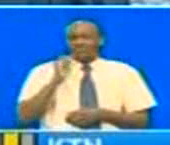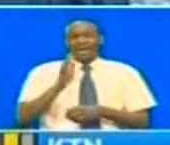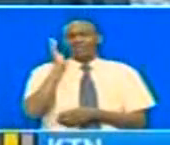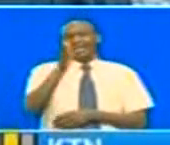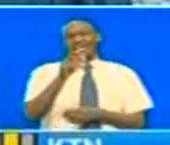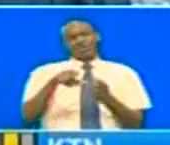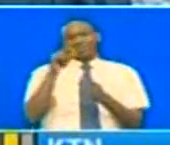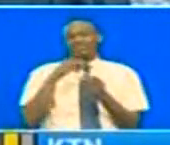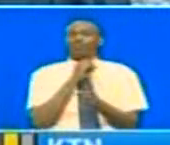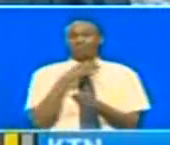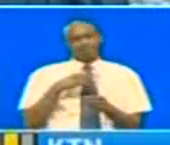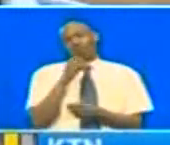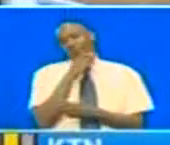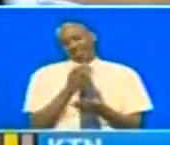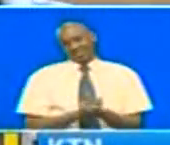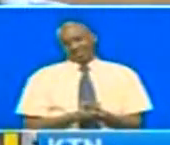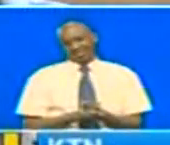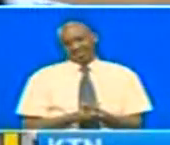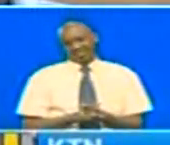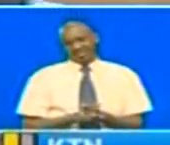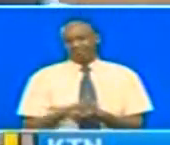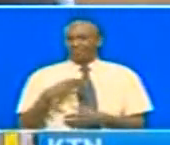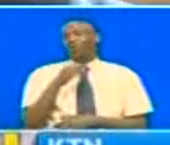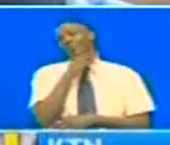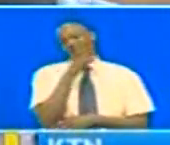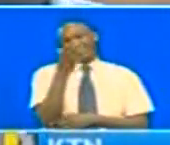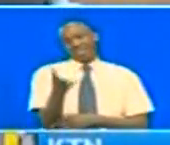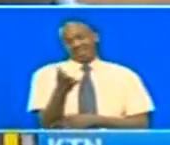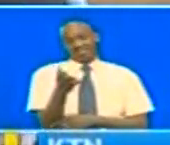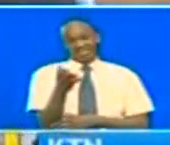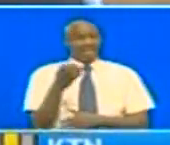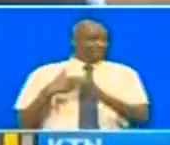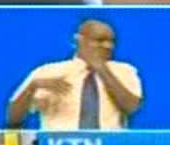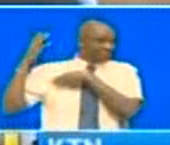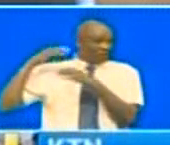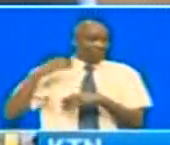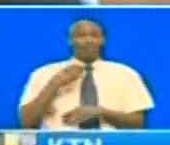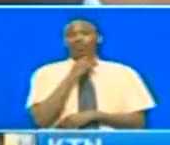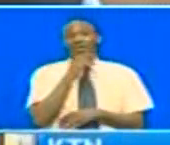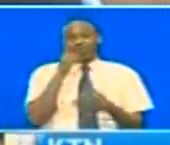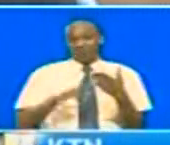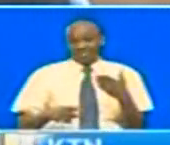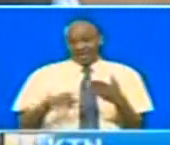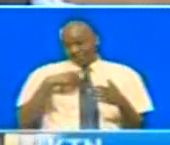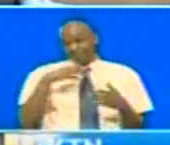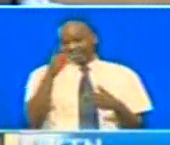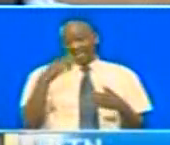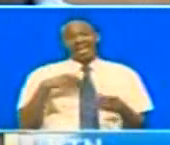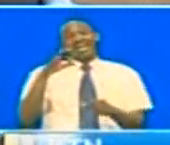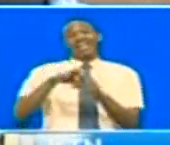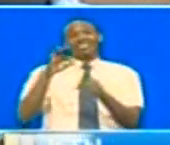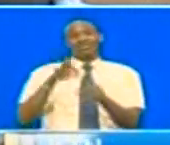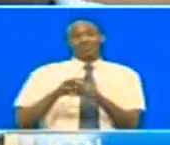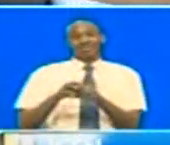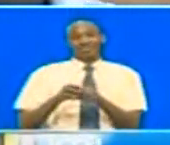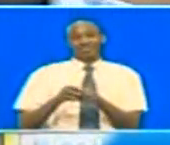Bay Senate seat. This is where we've had acrimony. In fact, in the past, the acrimony has been that we have conducted election,